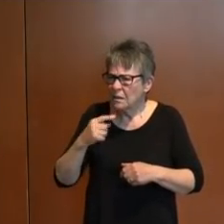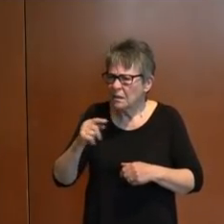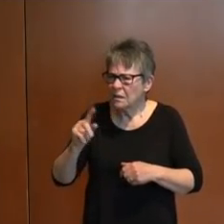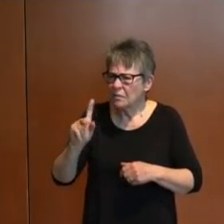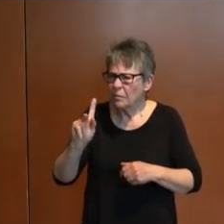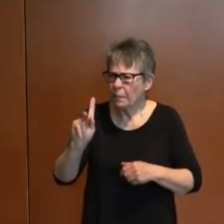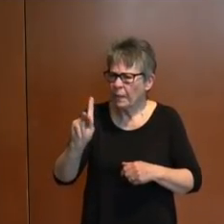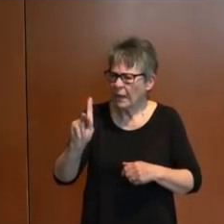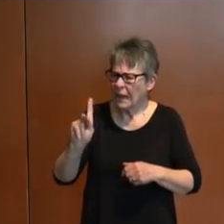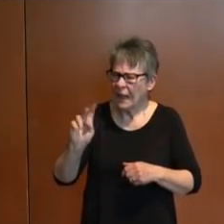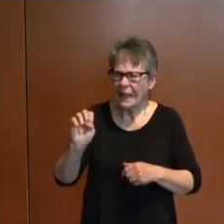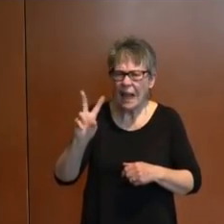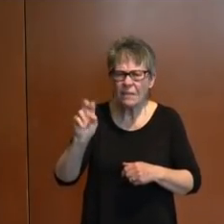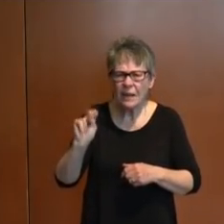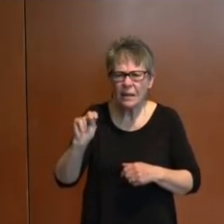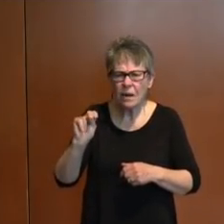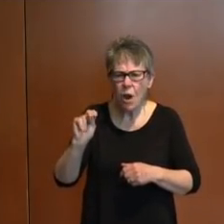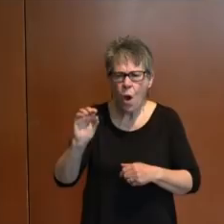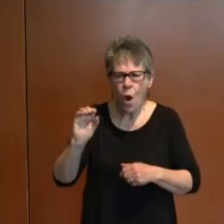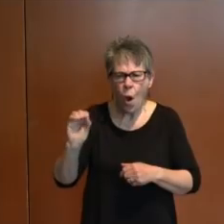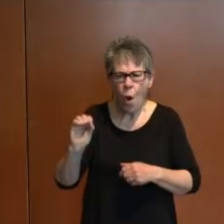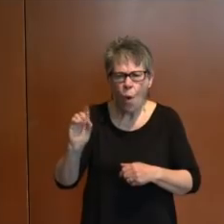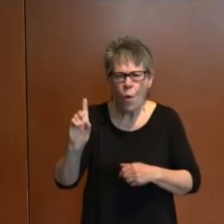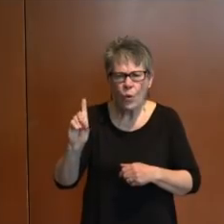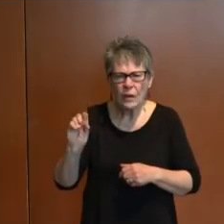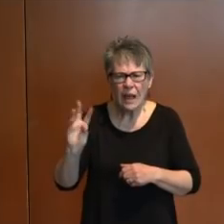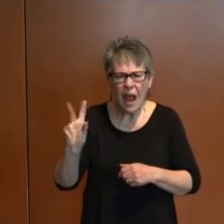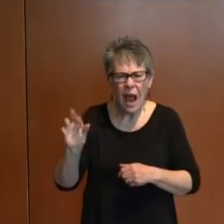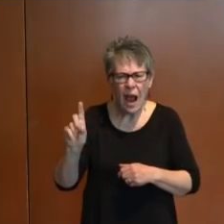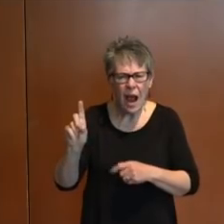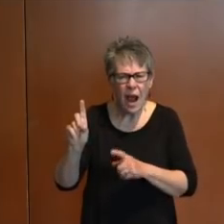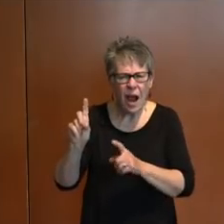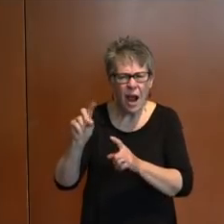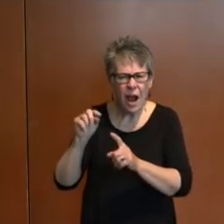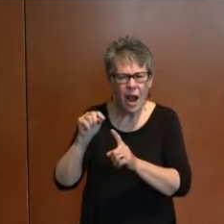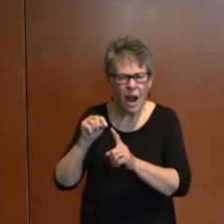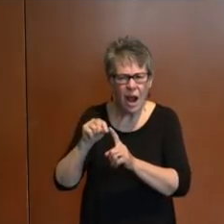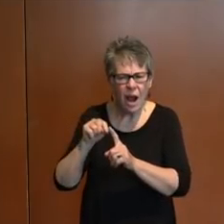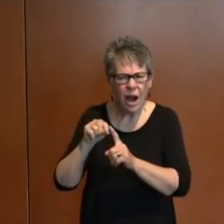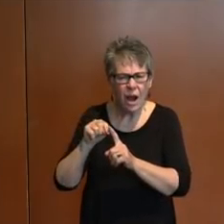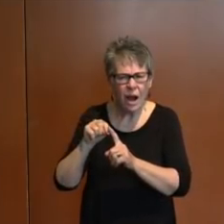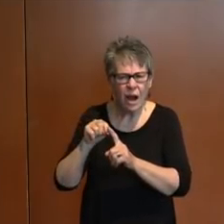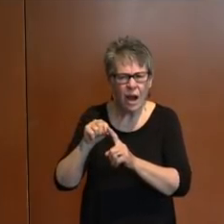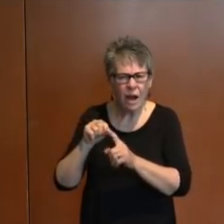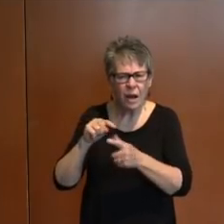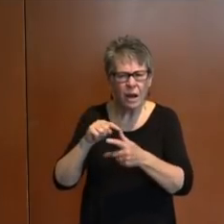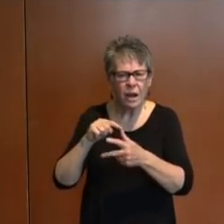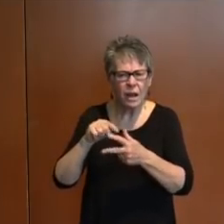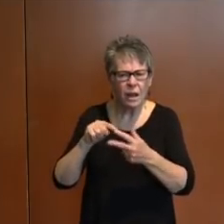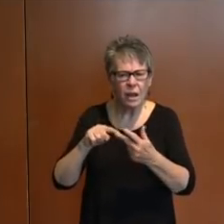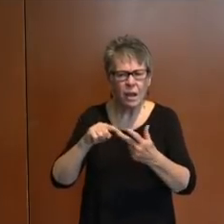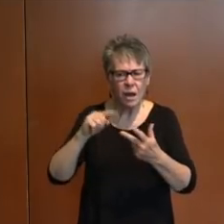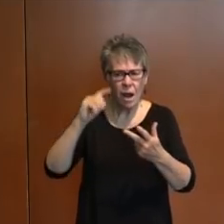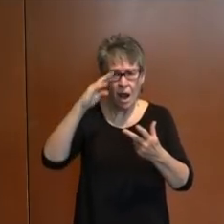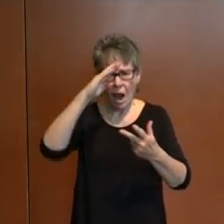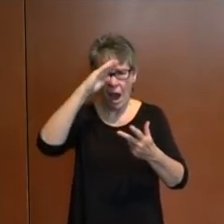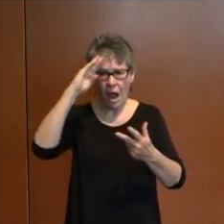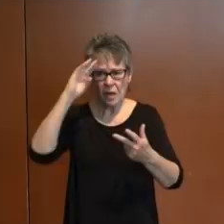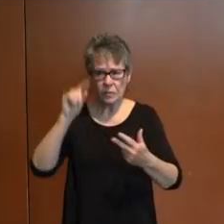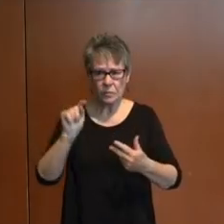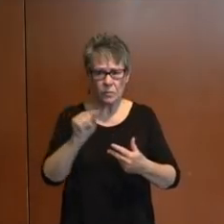on behalf of RWJ, and Sharif on behalf of University Hospital. That's the South Central North